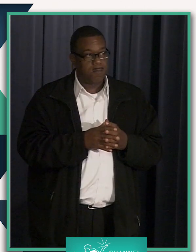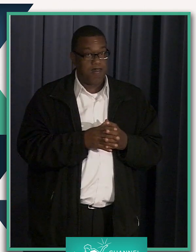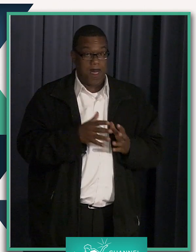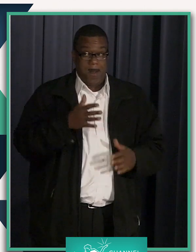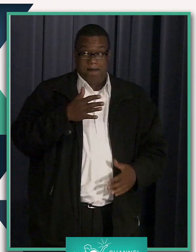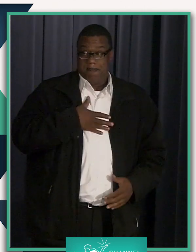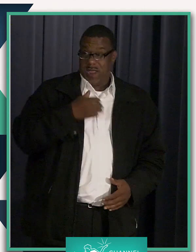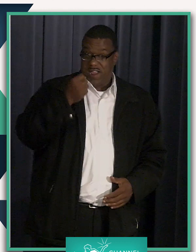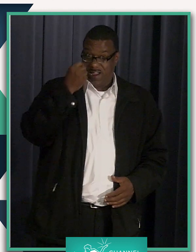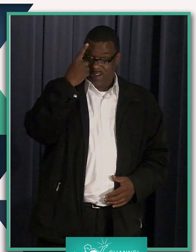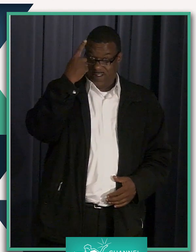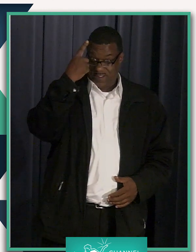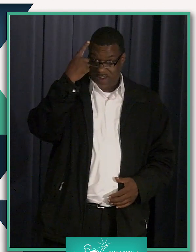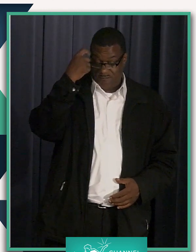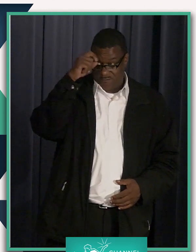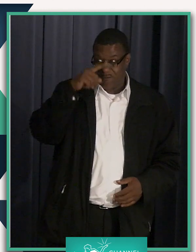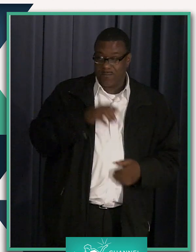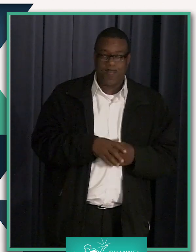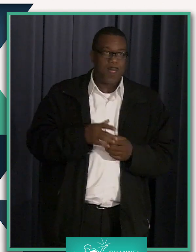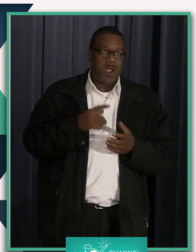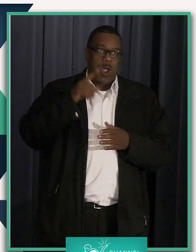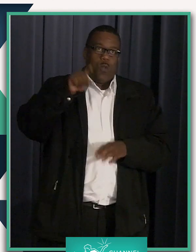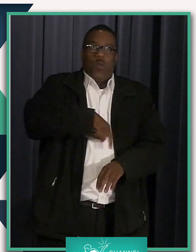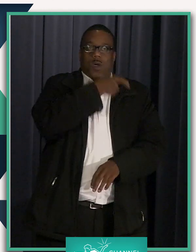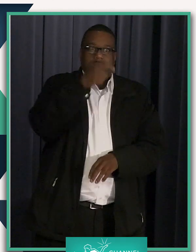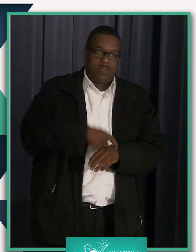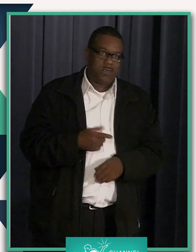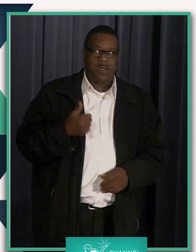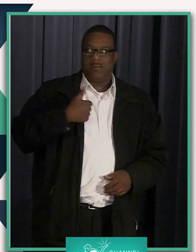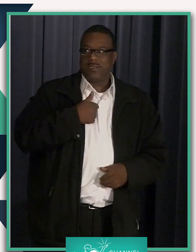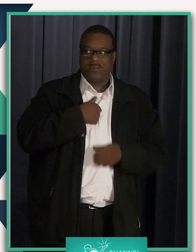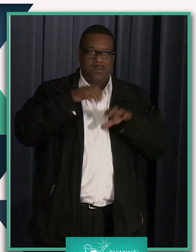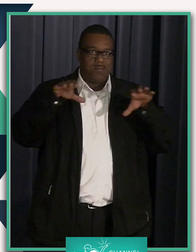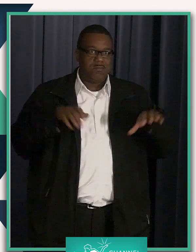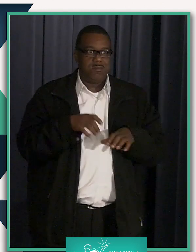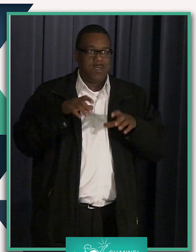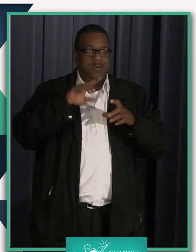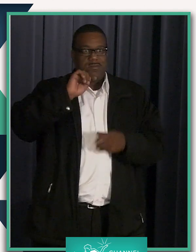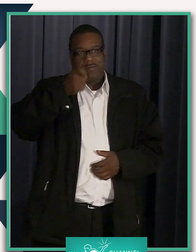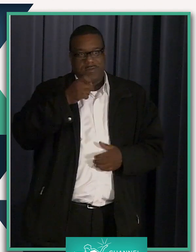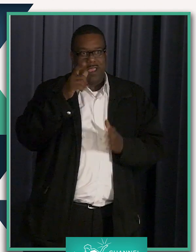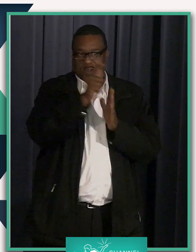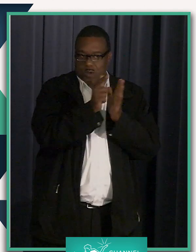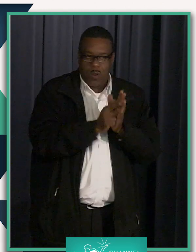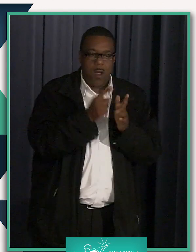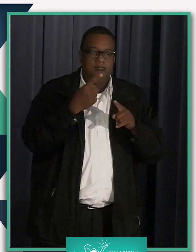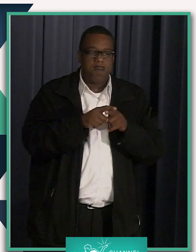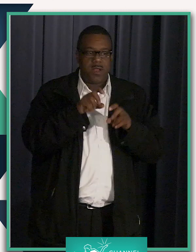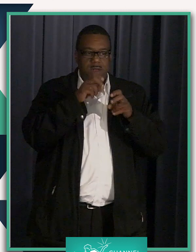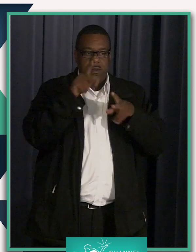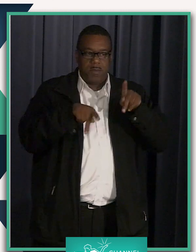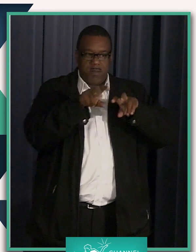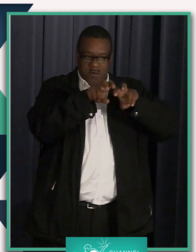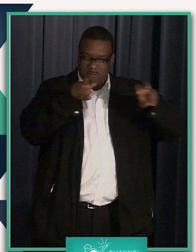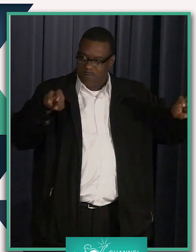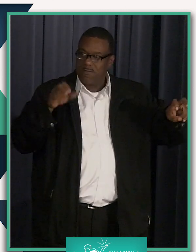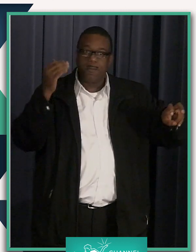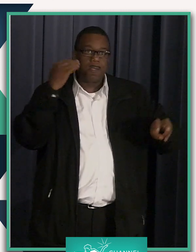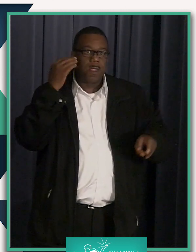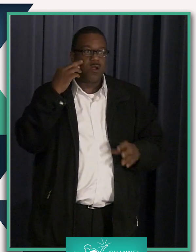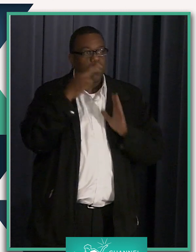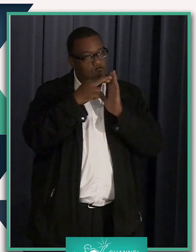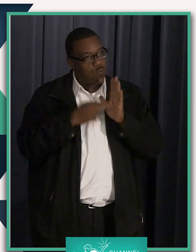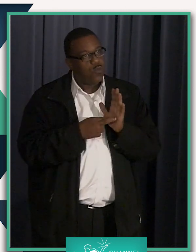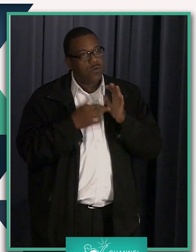my understanding of this. It's been a long time since I practiced tax law, but these folks know the rules today.